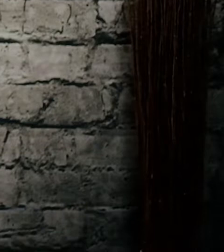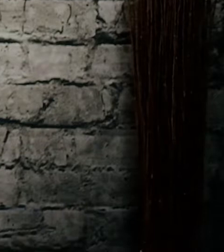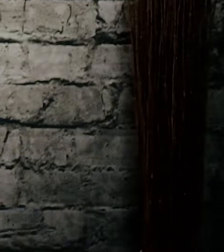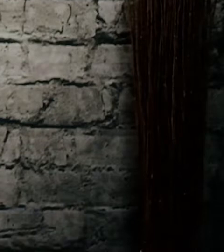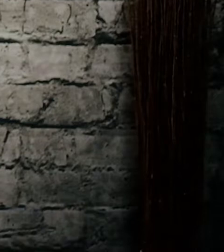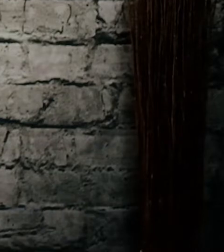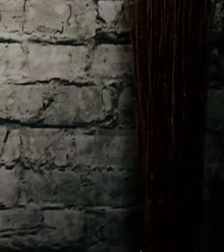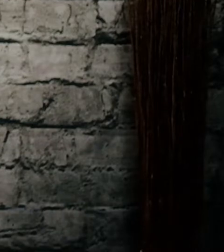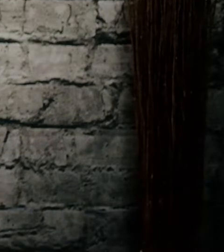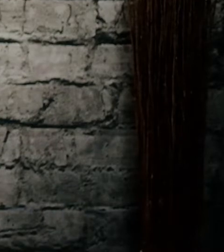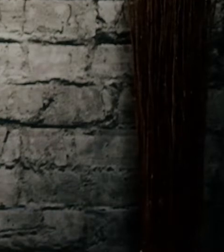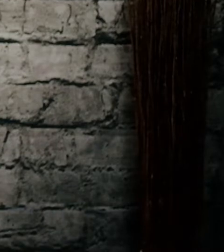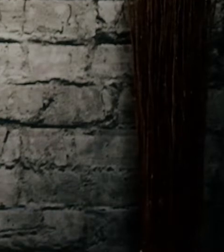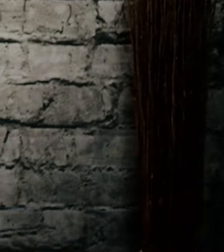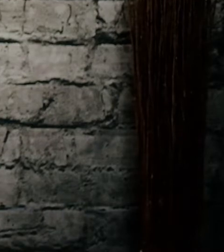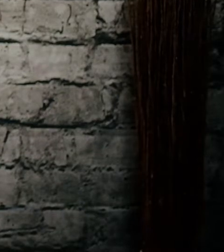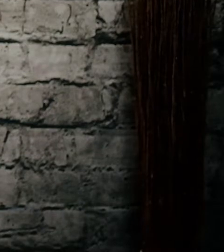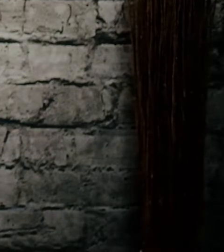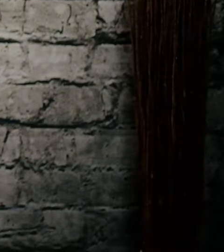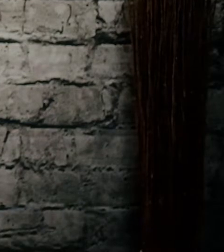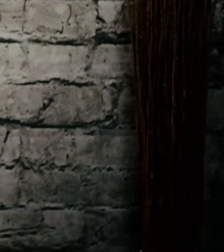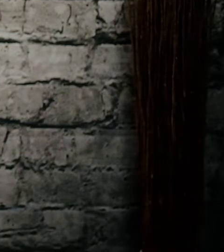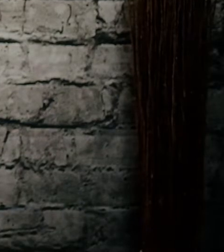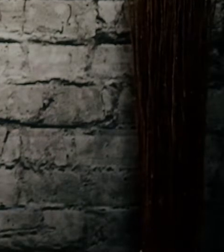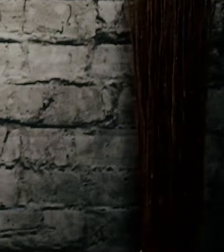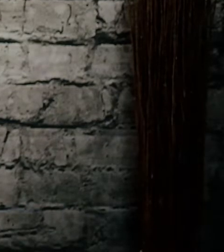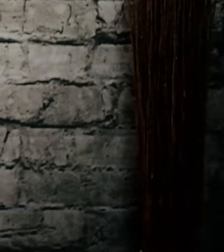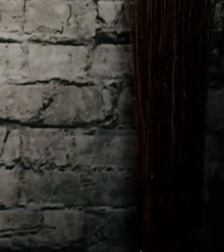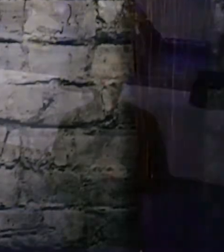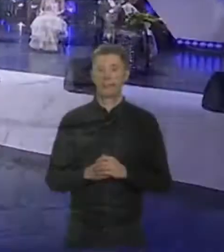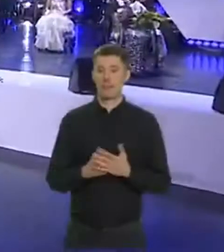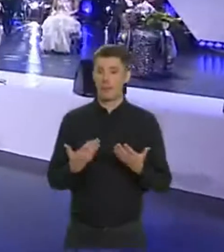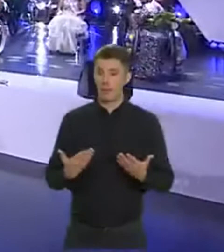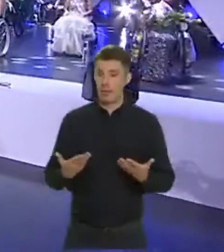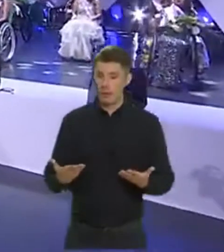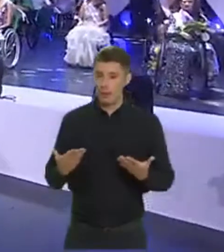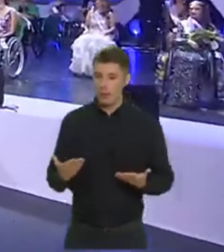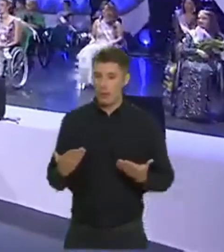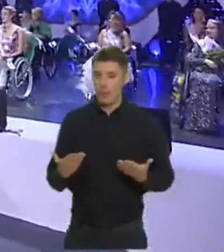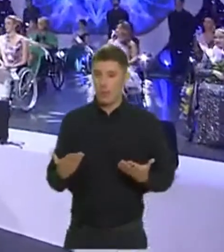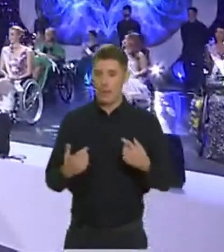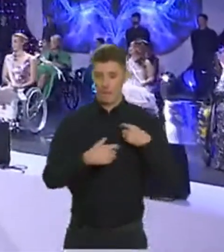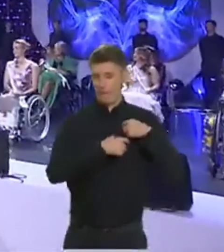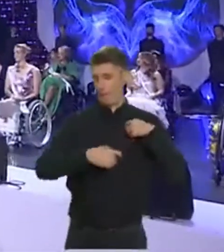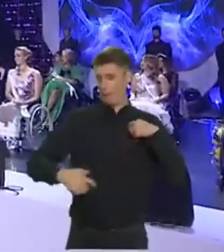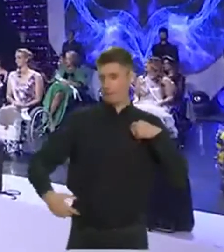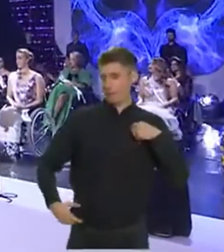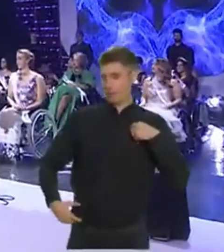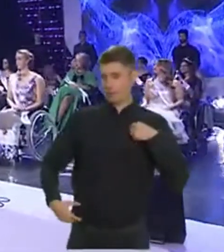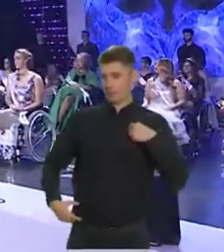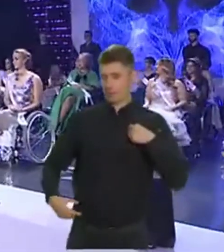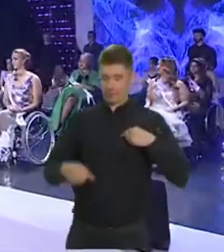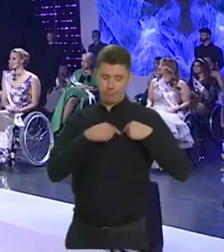the title of Miss Kindness on the world stage. Take a look. Now it's time for the title